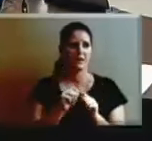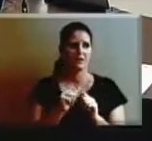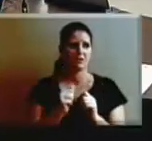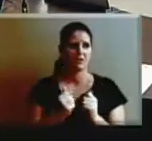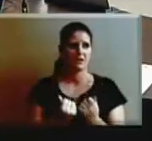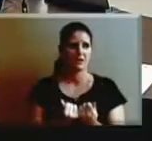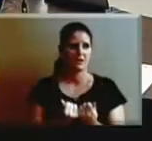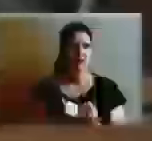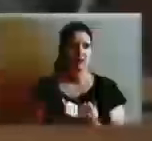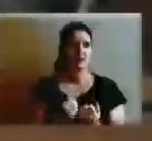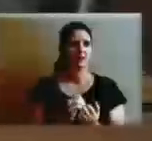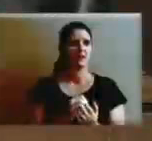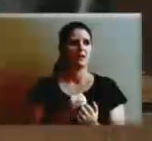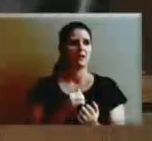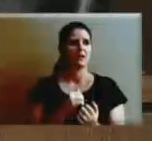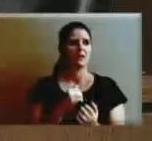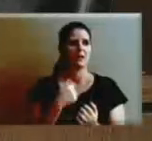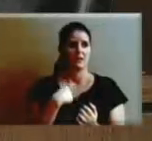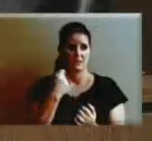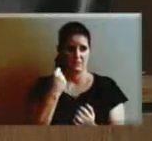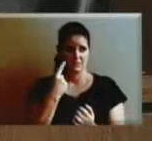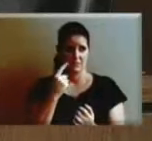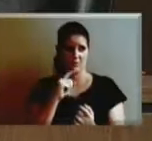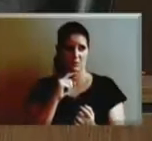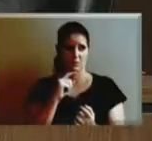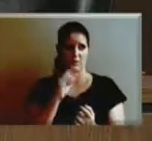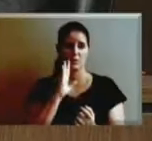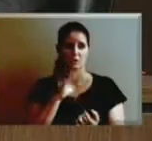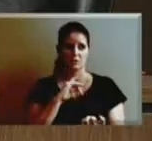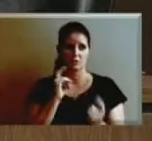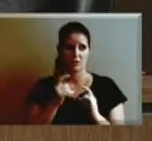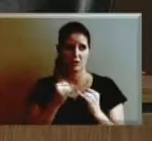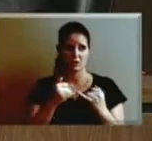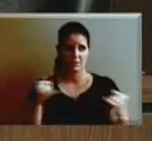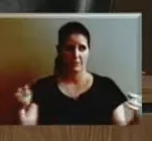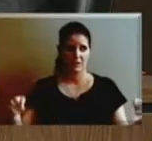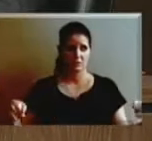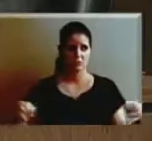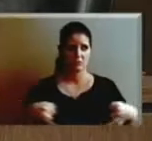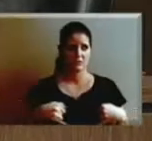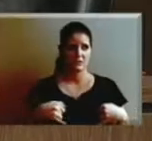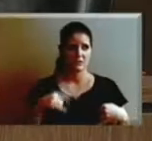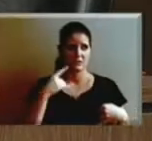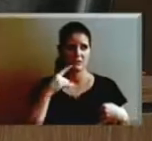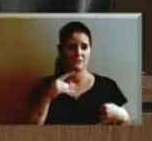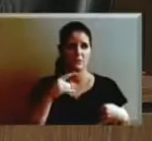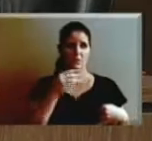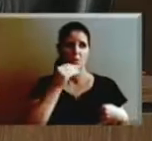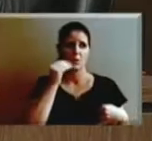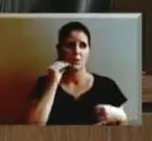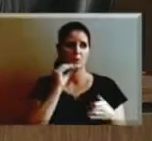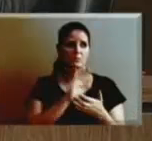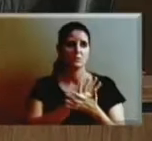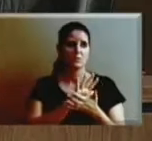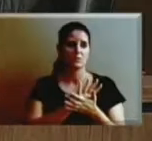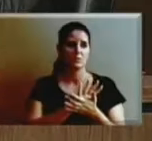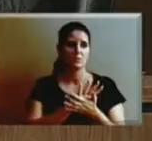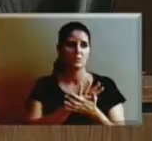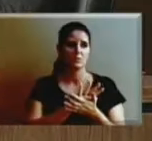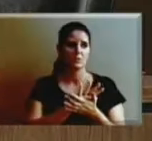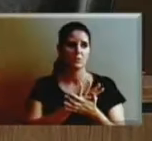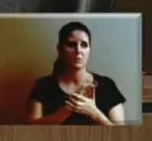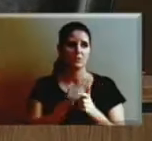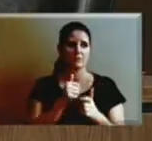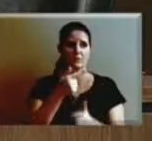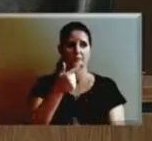is that we are looking at changing boundaries from, reside school from of a certain area of town,